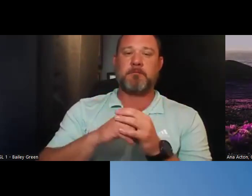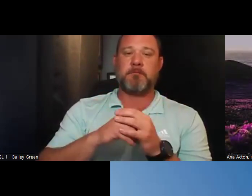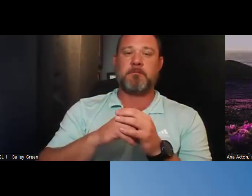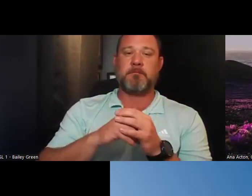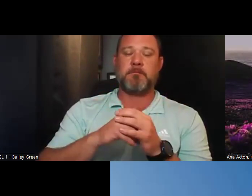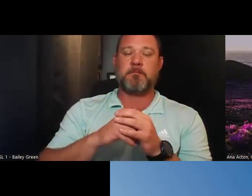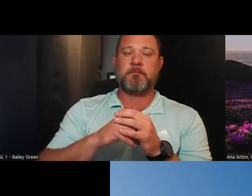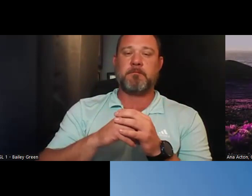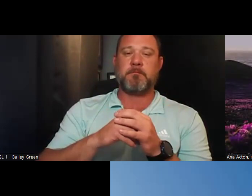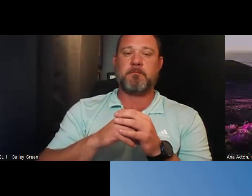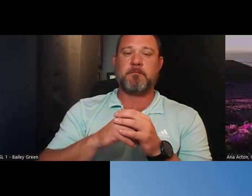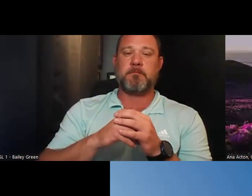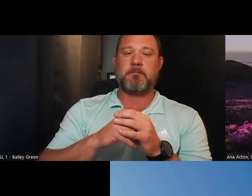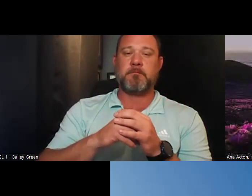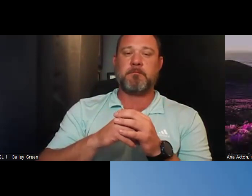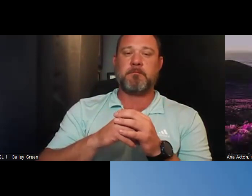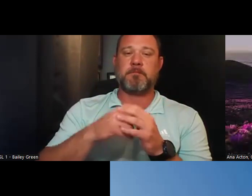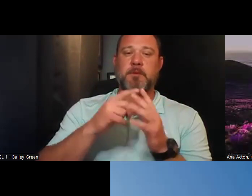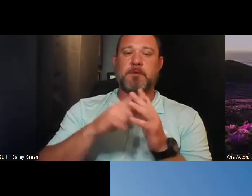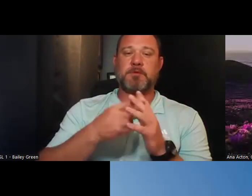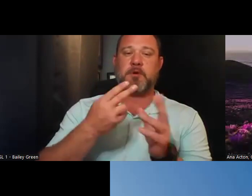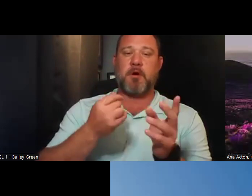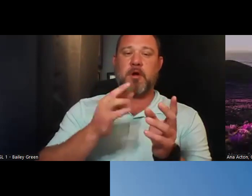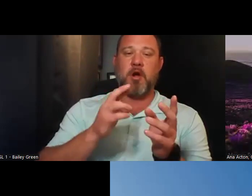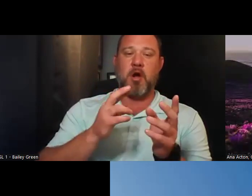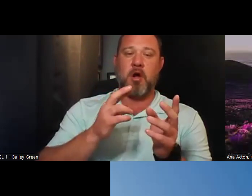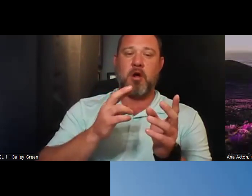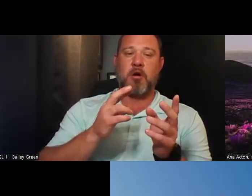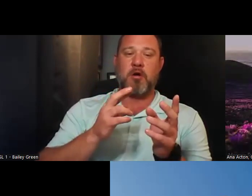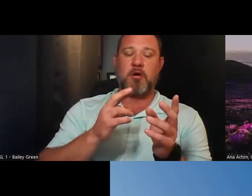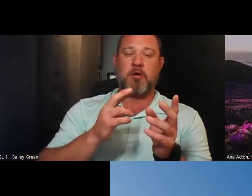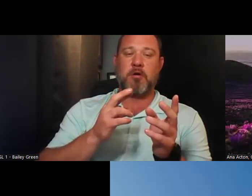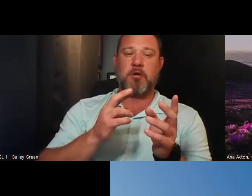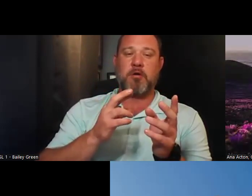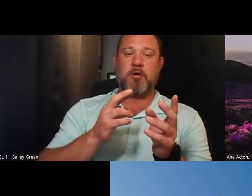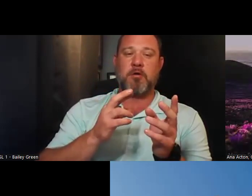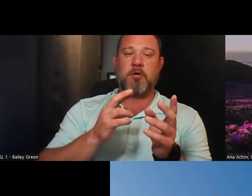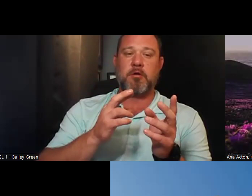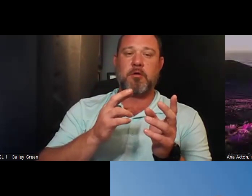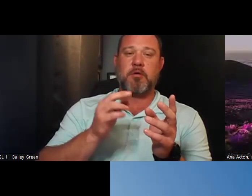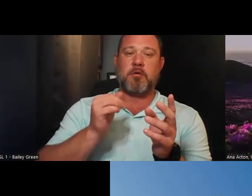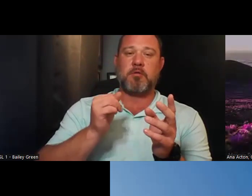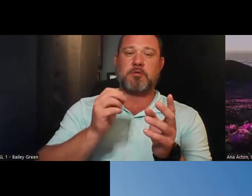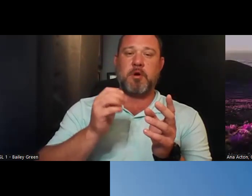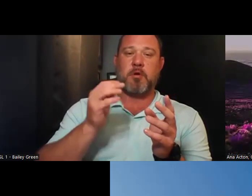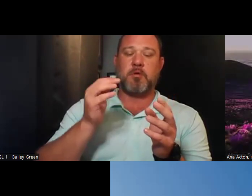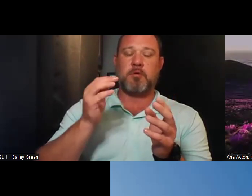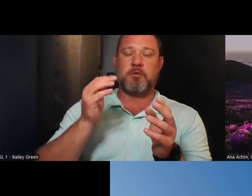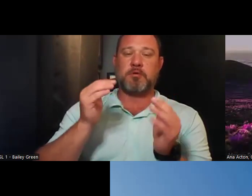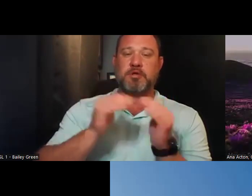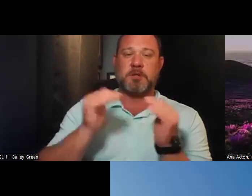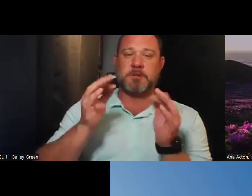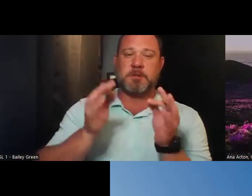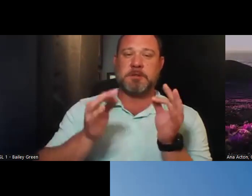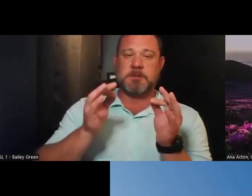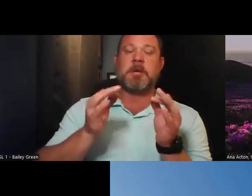So with that, I'm going to start with you, Hagar, with a question. So Justice and Aging has